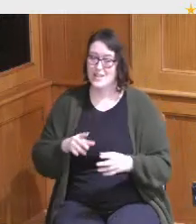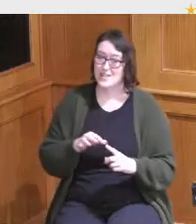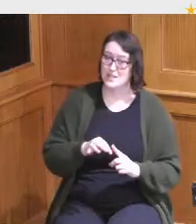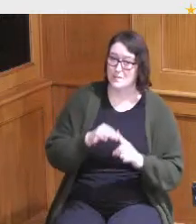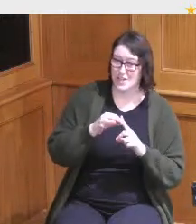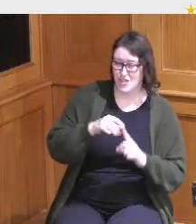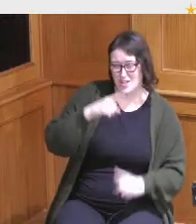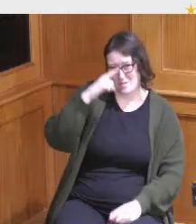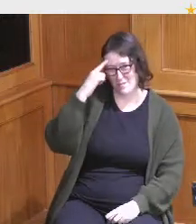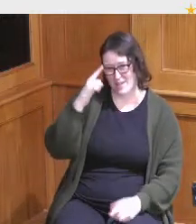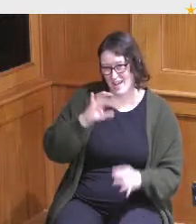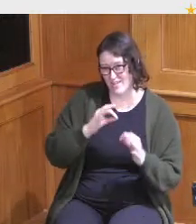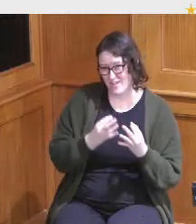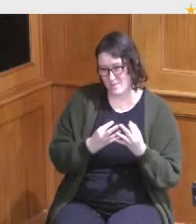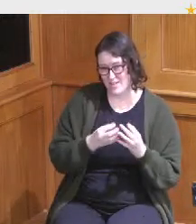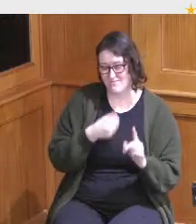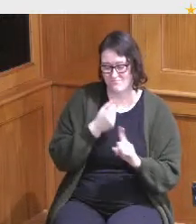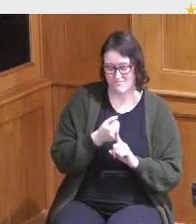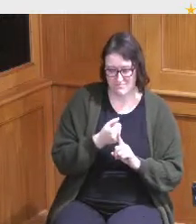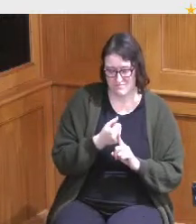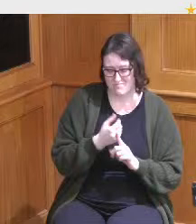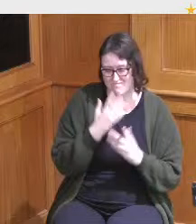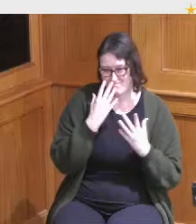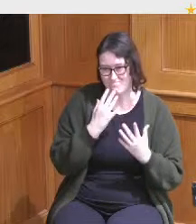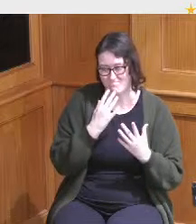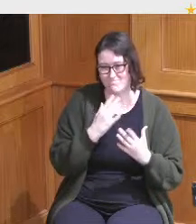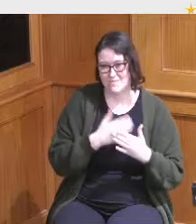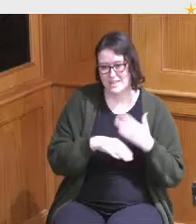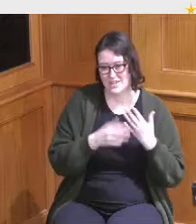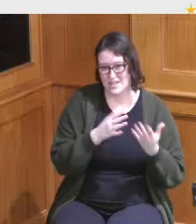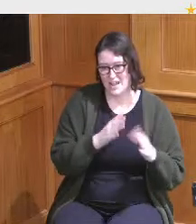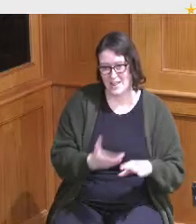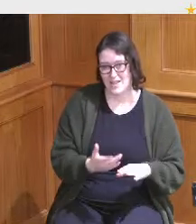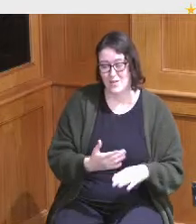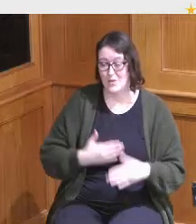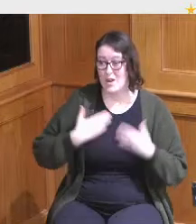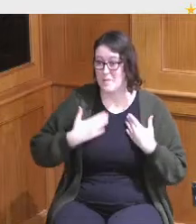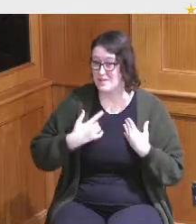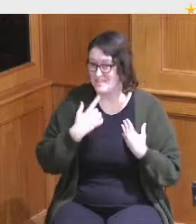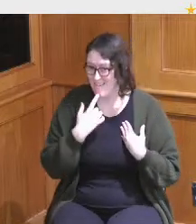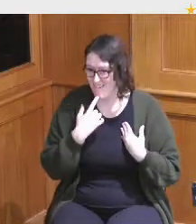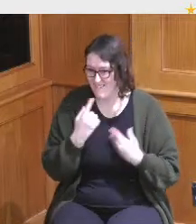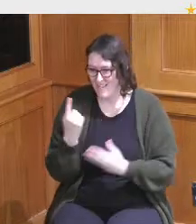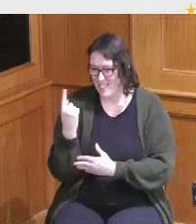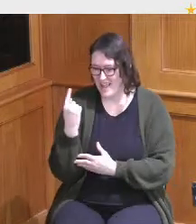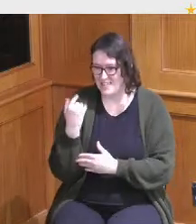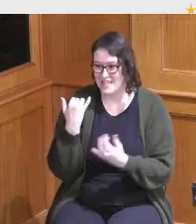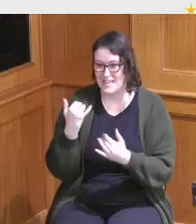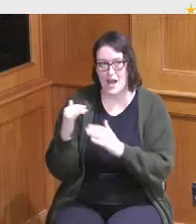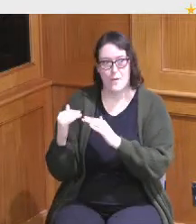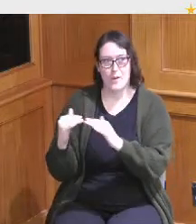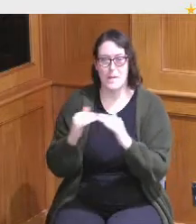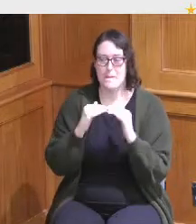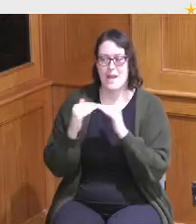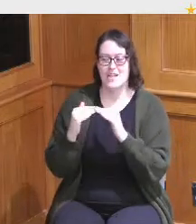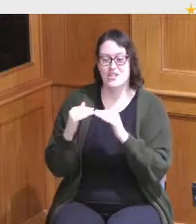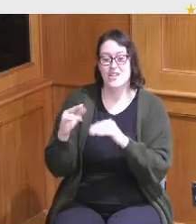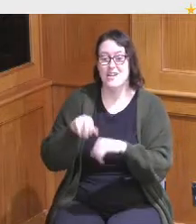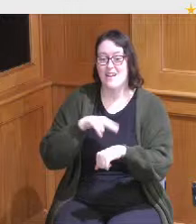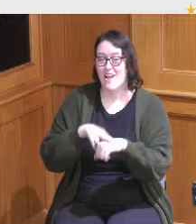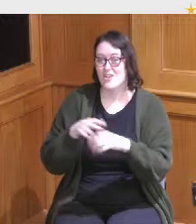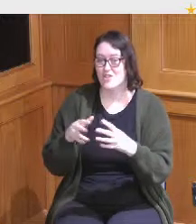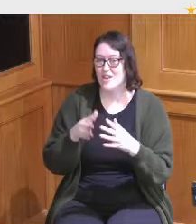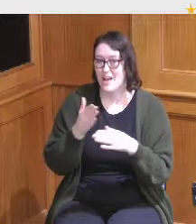disproportionately impacted by infant death. We are happy to say that as of last year, we are now on par with the national average. So we went